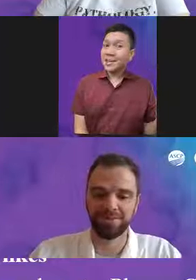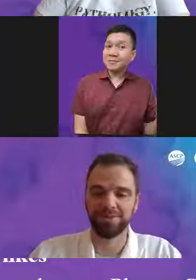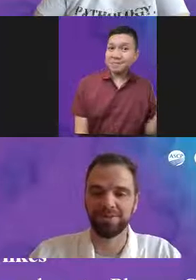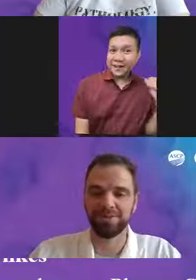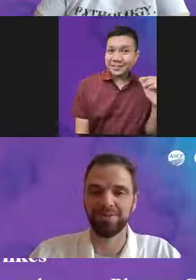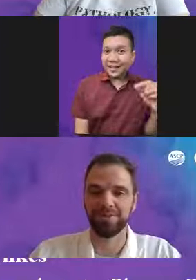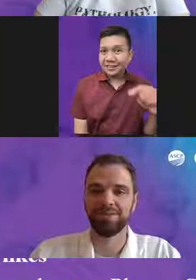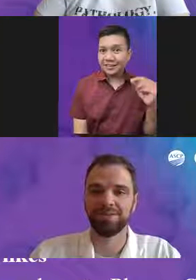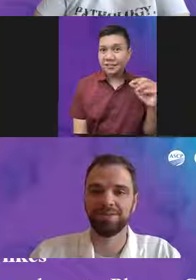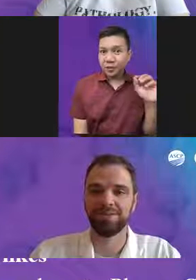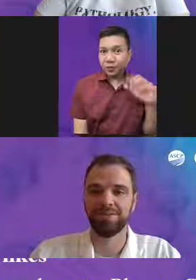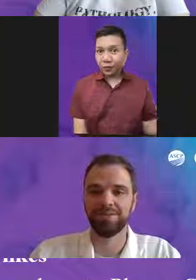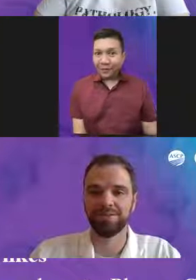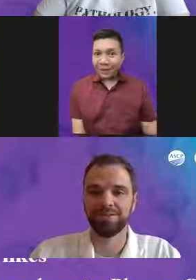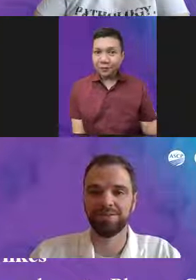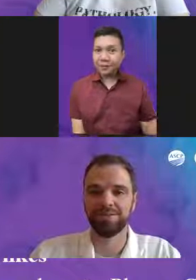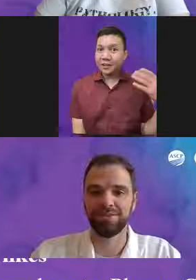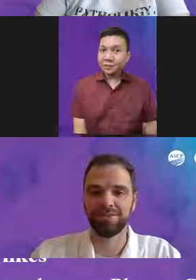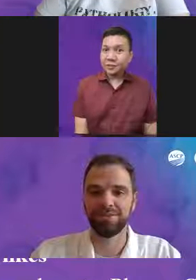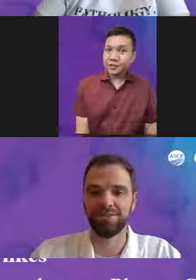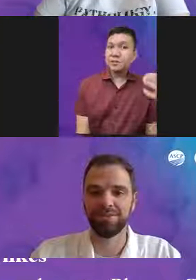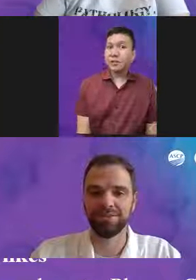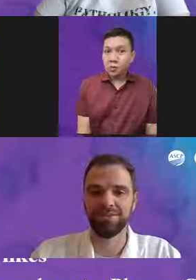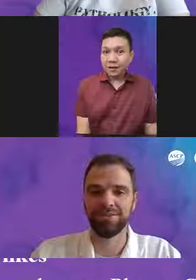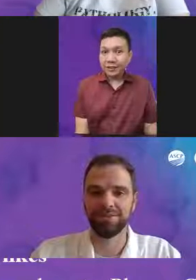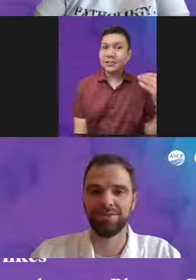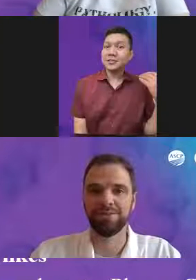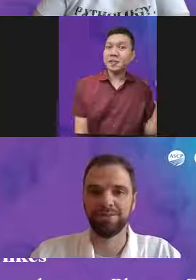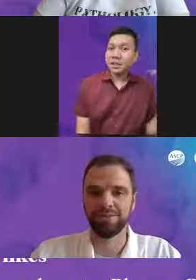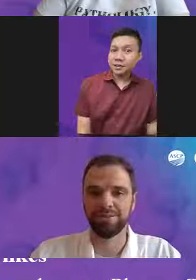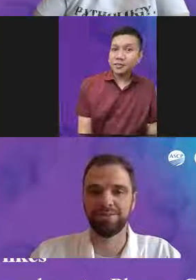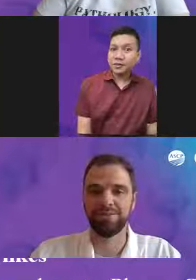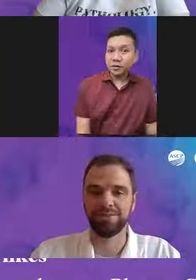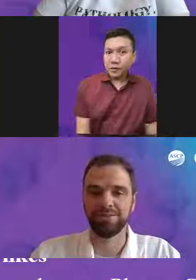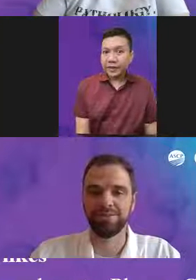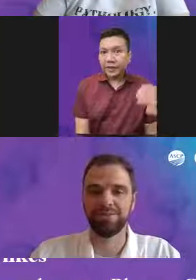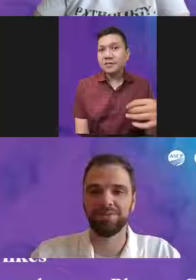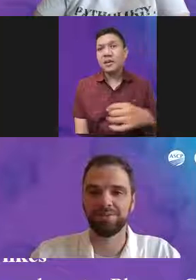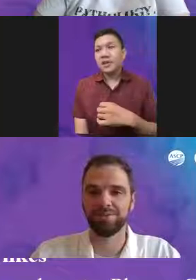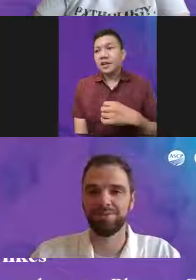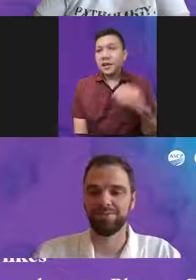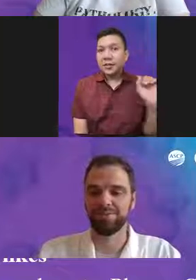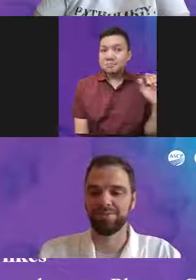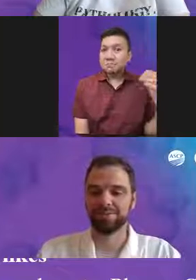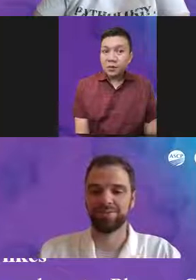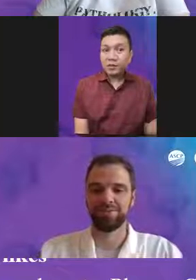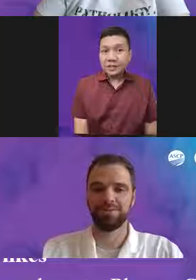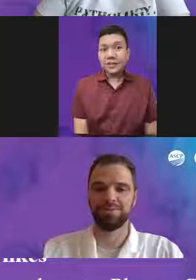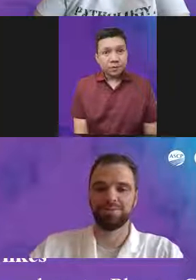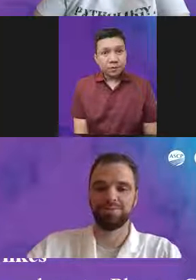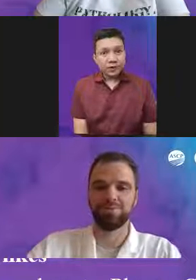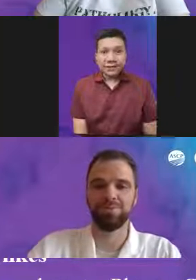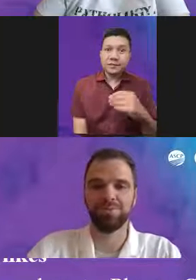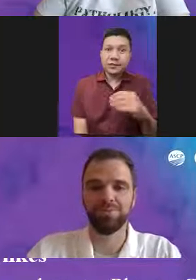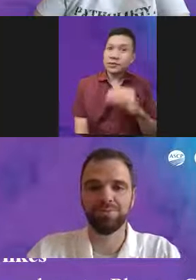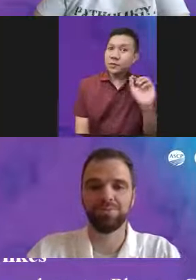the tech, finds that, you know, correlated with information like low platelets and, you know, low white count, and you know, we need